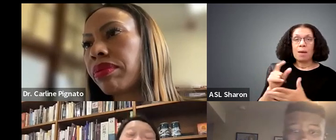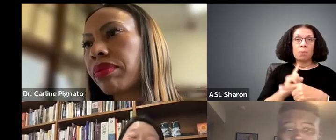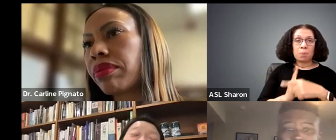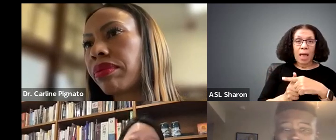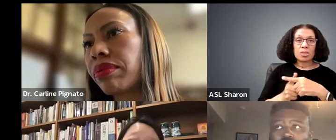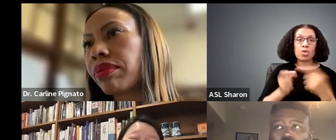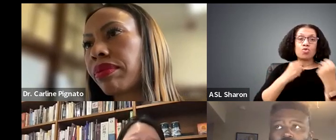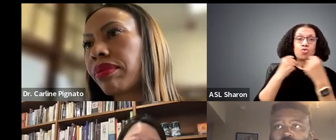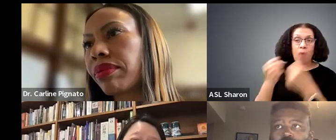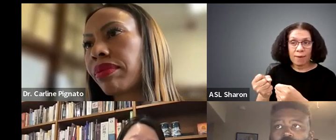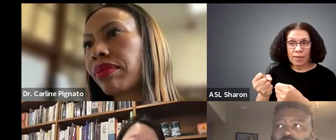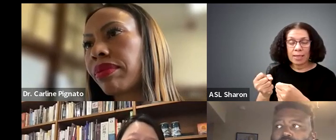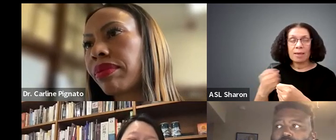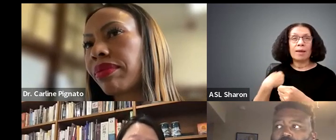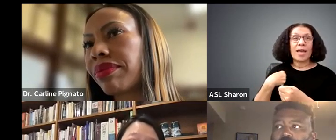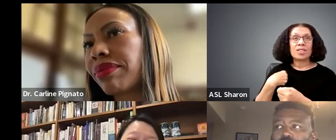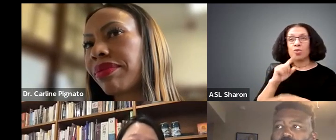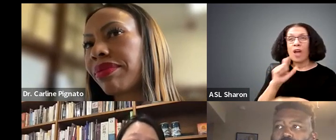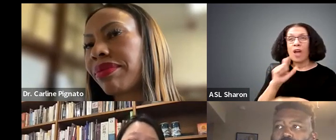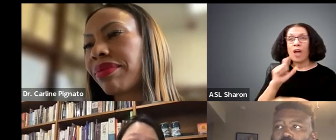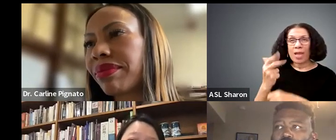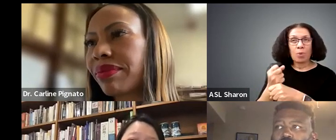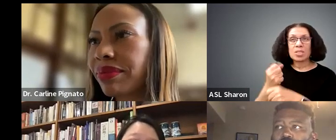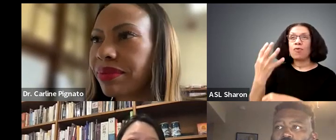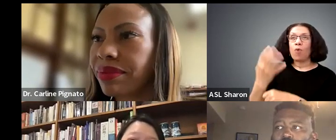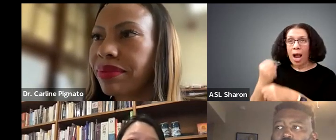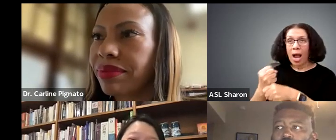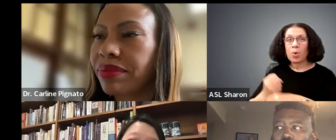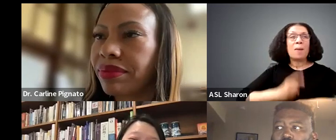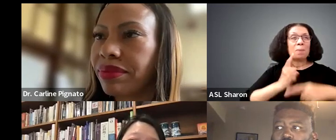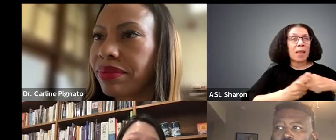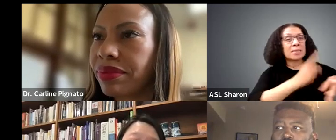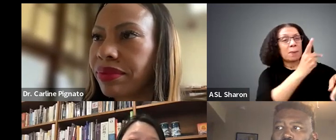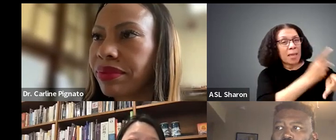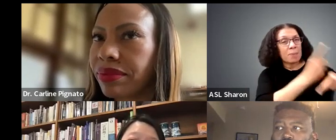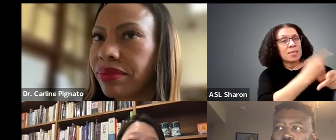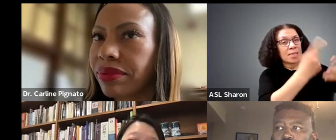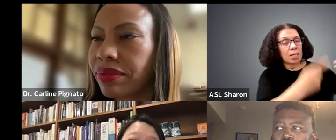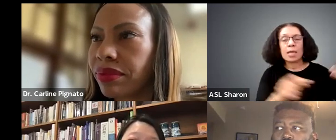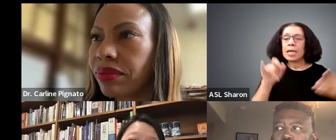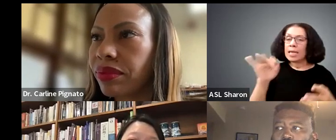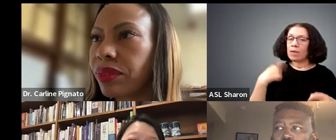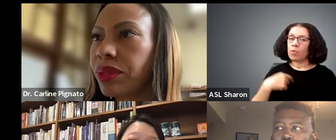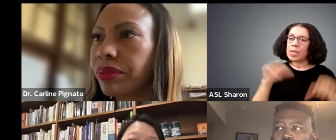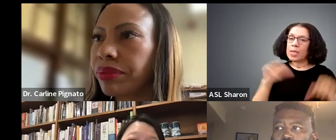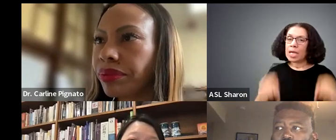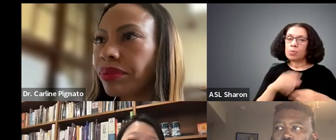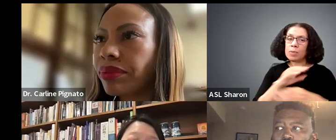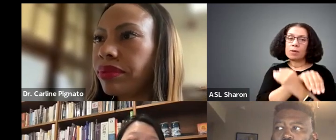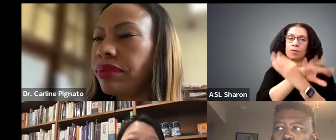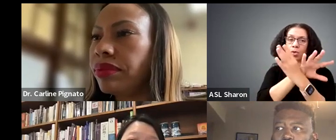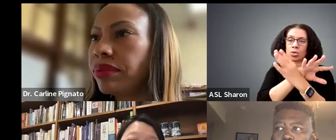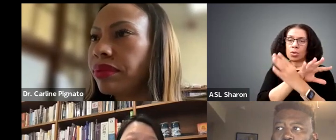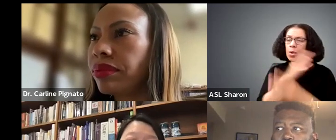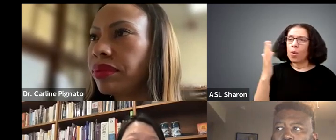To me, that's babysitters, that's time off from work. That's a lot of other variables that if some of this can really be done virtually, I want to hear